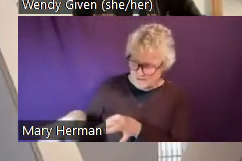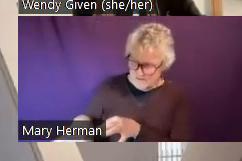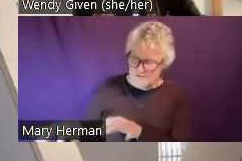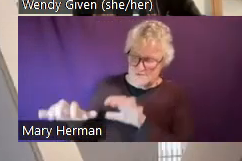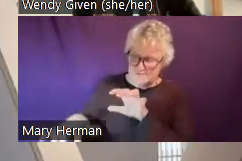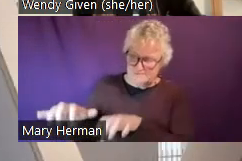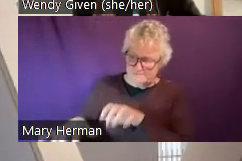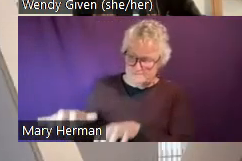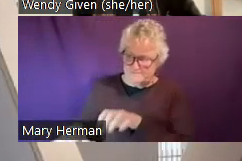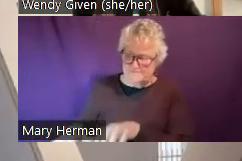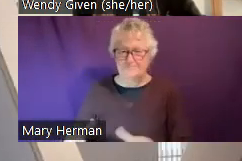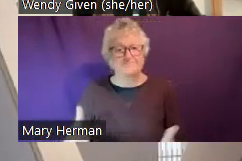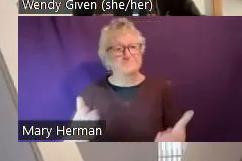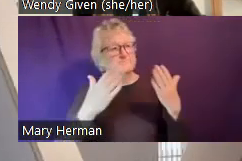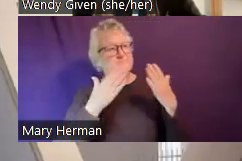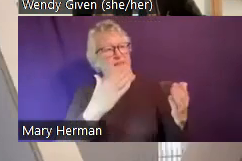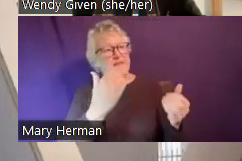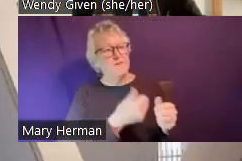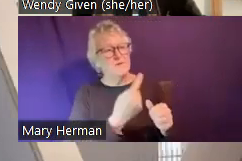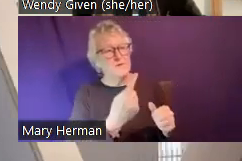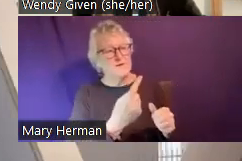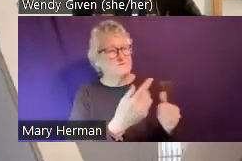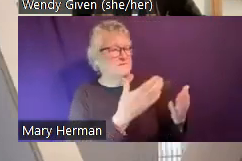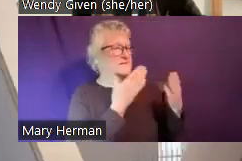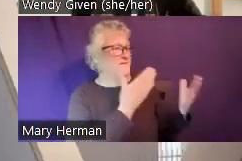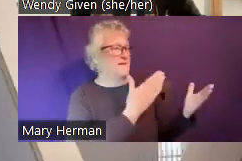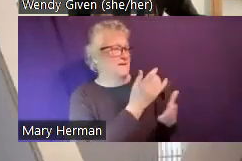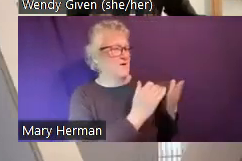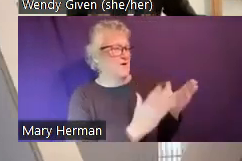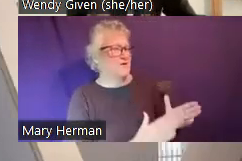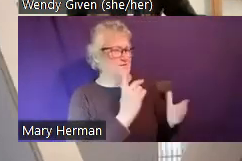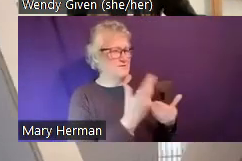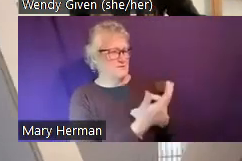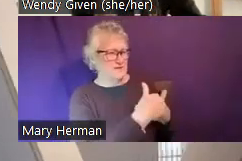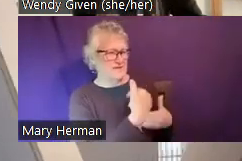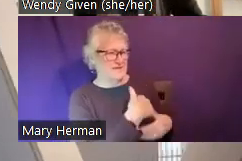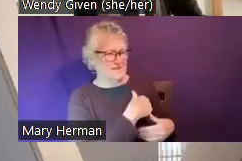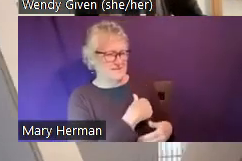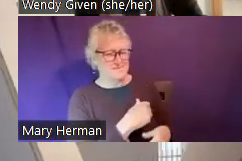transcripts. Thanks, everyone. Thanks, artists, for joining us. Yeah.